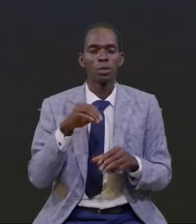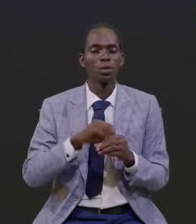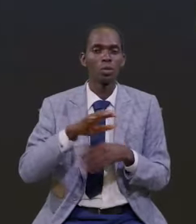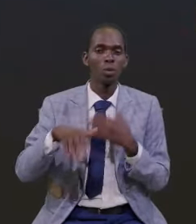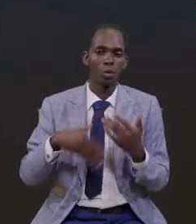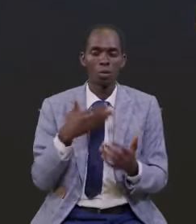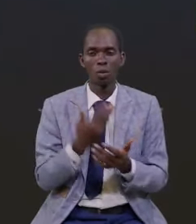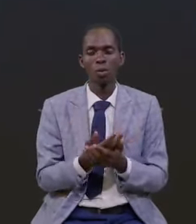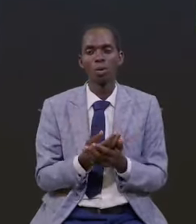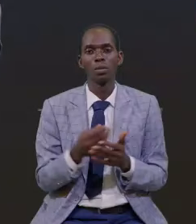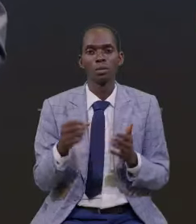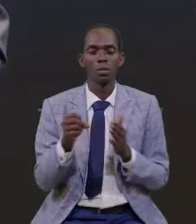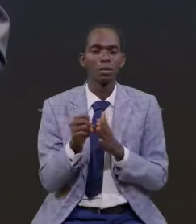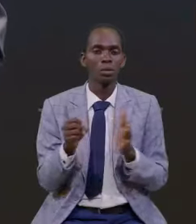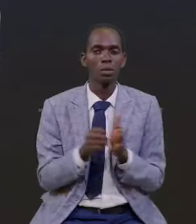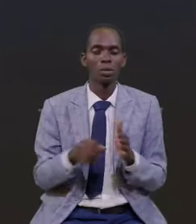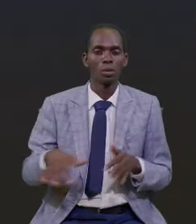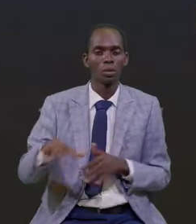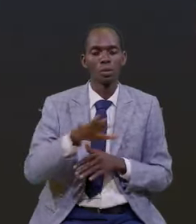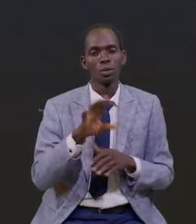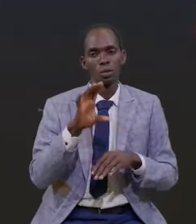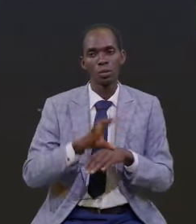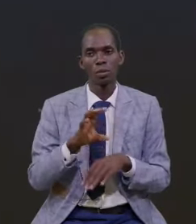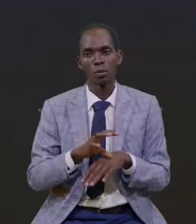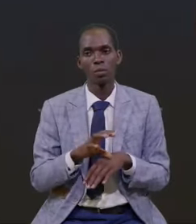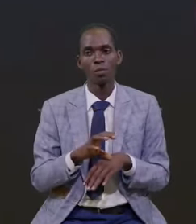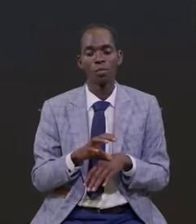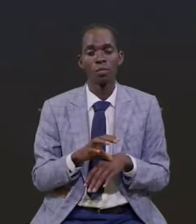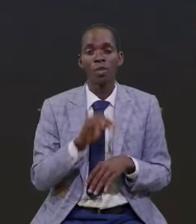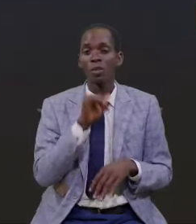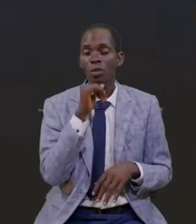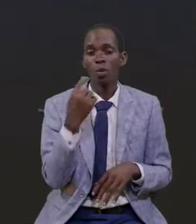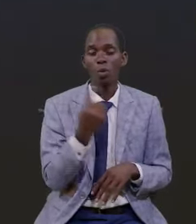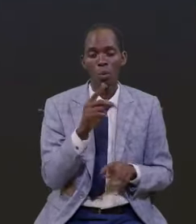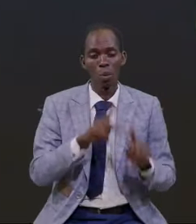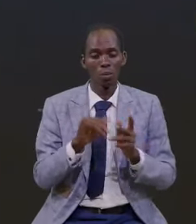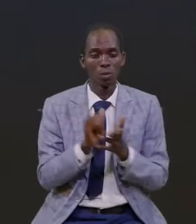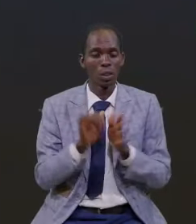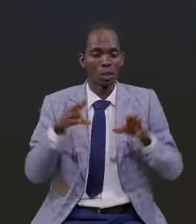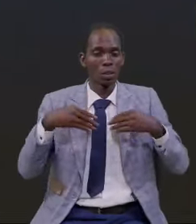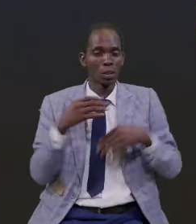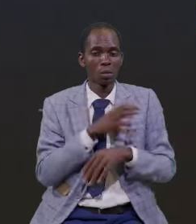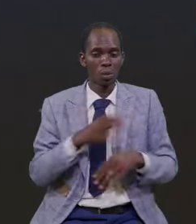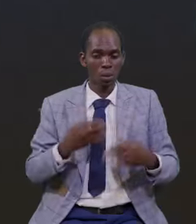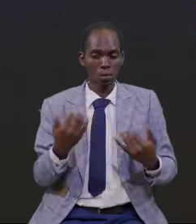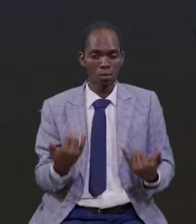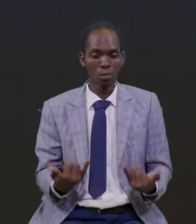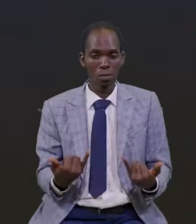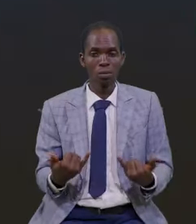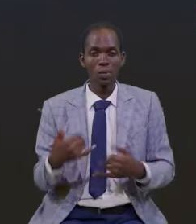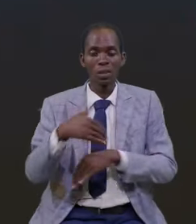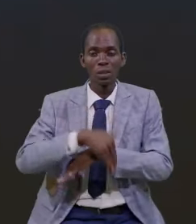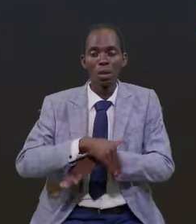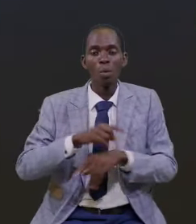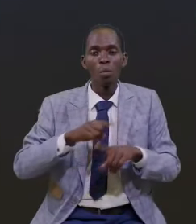And not just the converts of this night, all the converts from the first night,